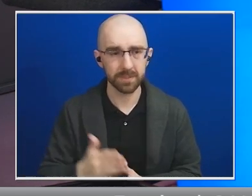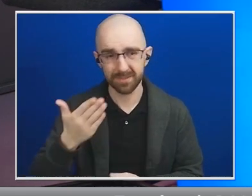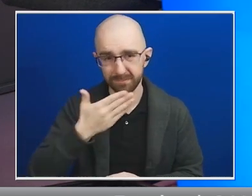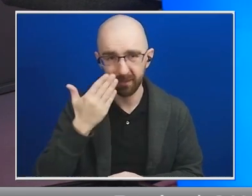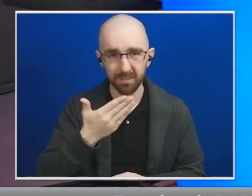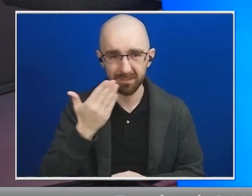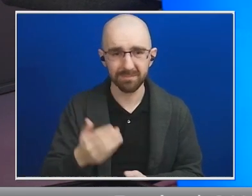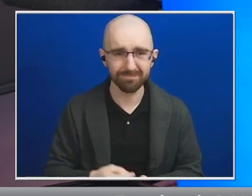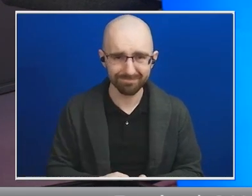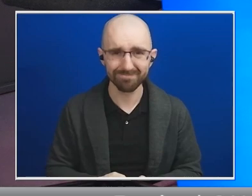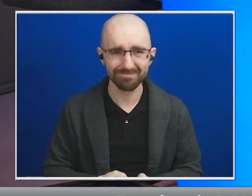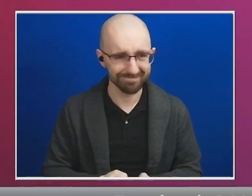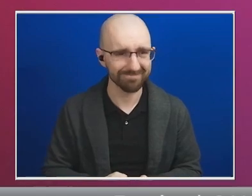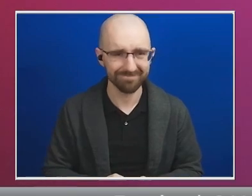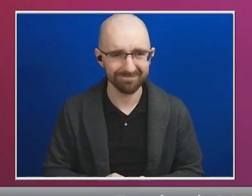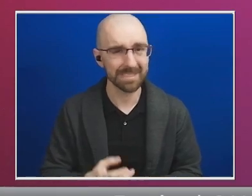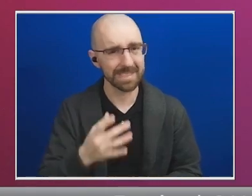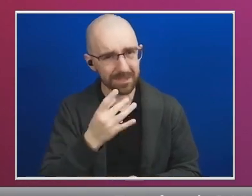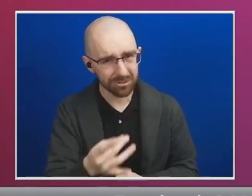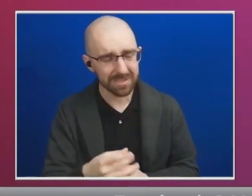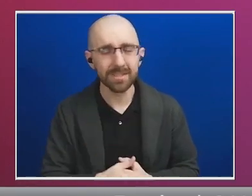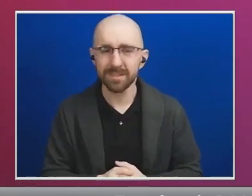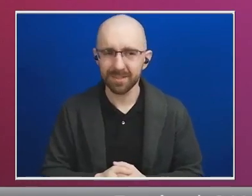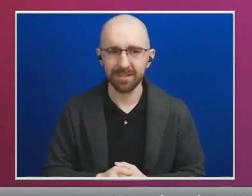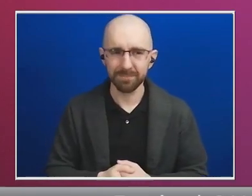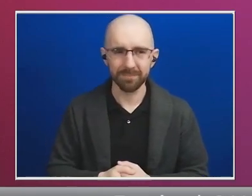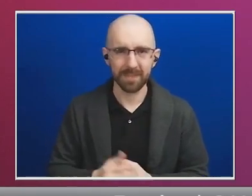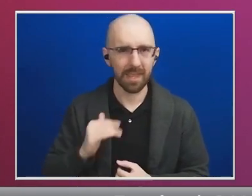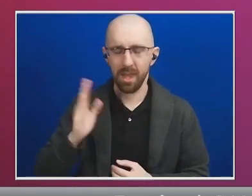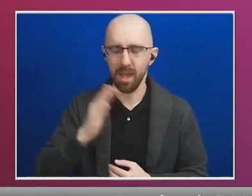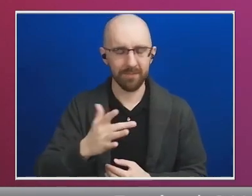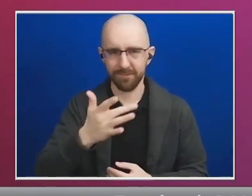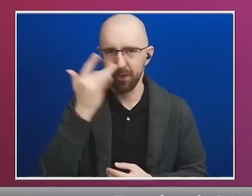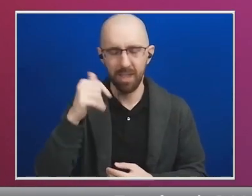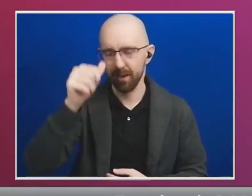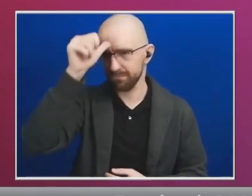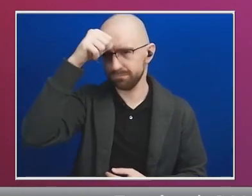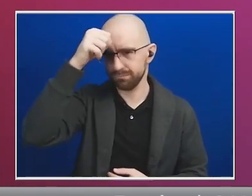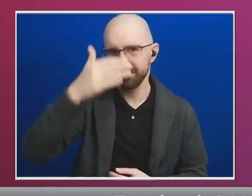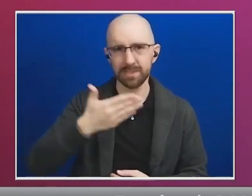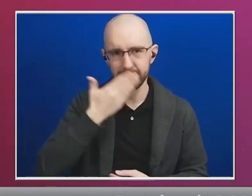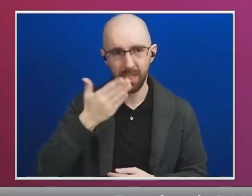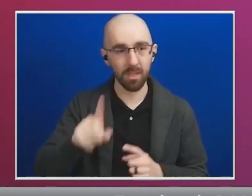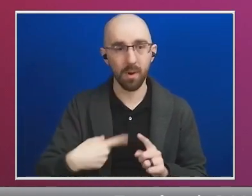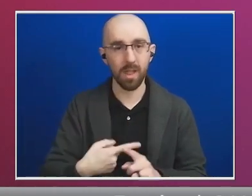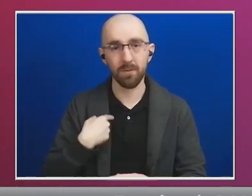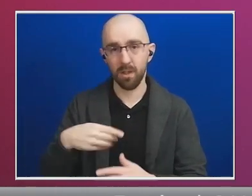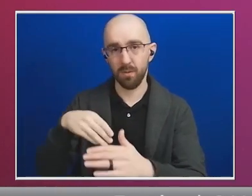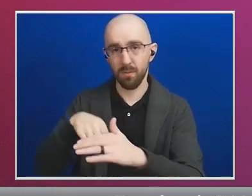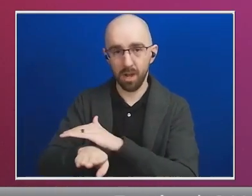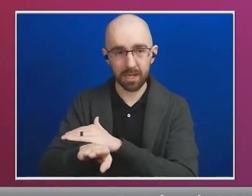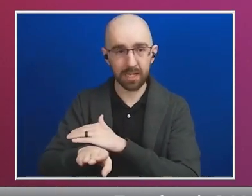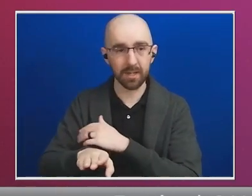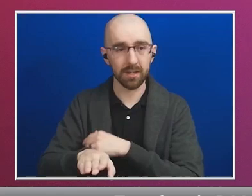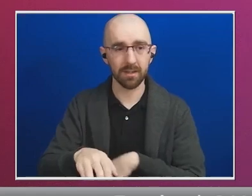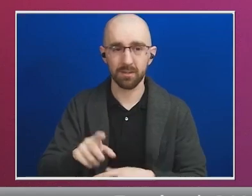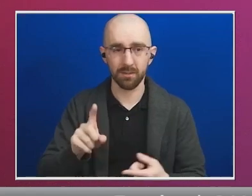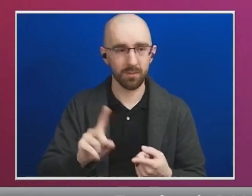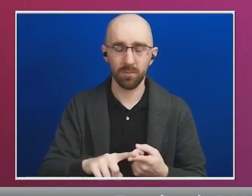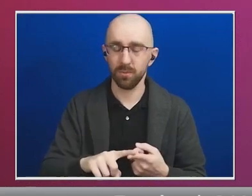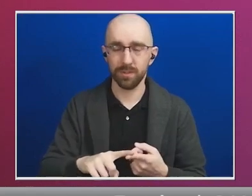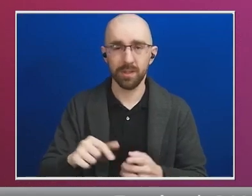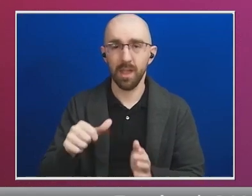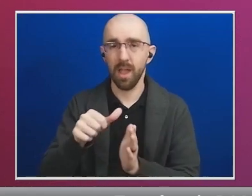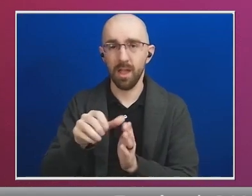Interesting. Yeah, I mean, I'd never forget the smell. I mean, even to this day, walking in and, you walk into an operating room, even